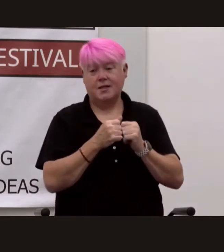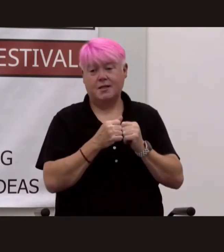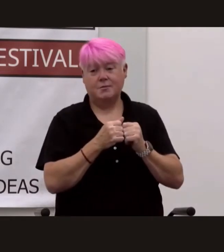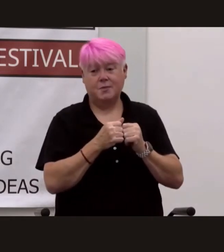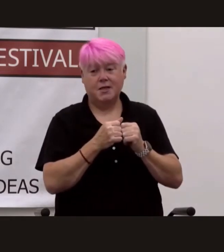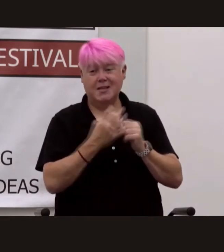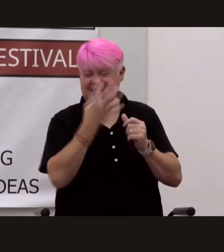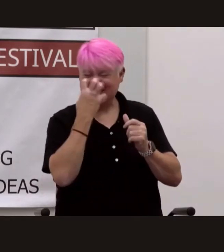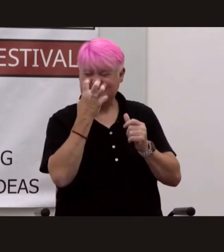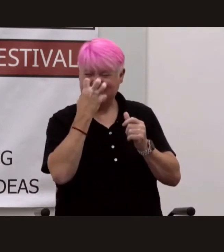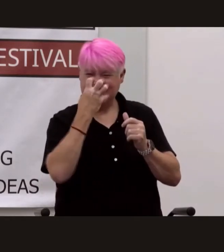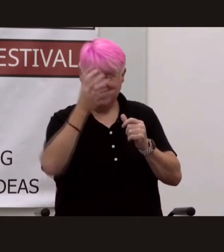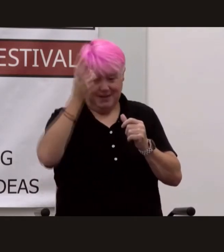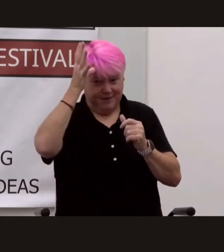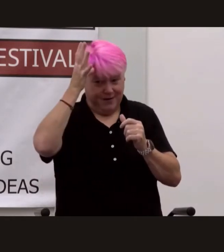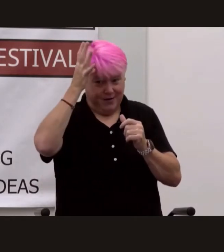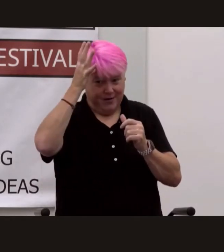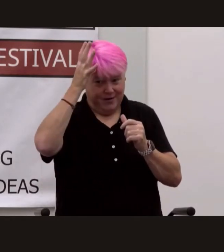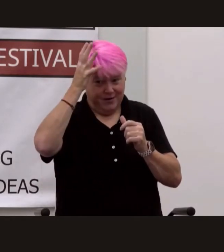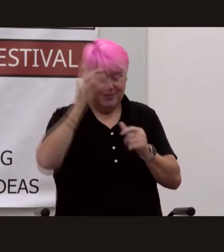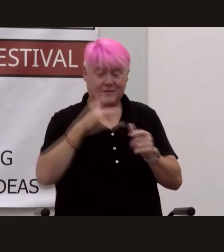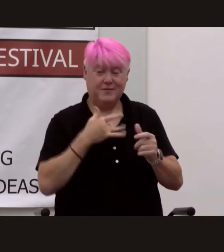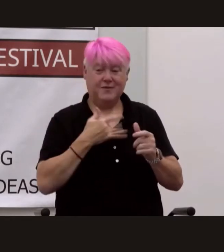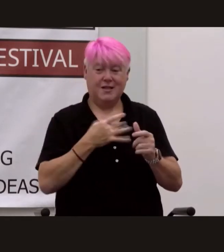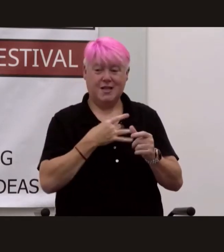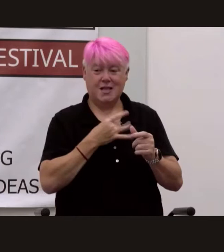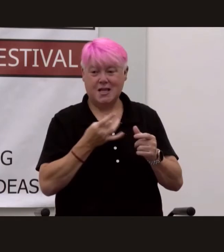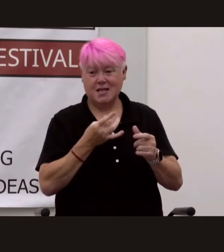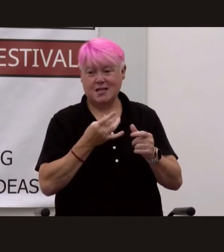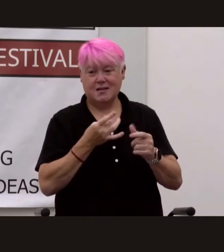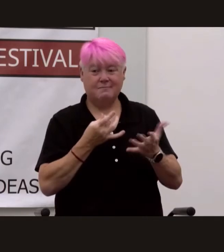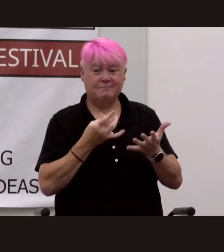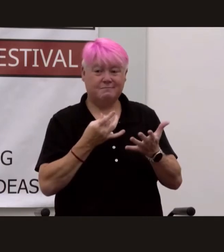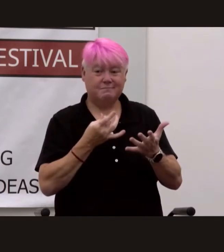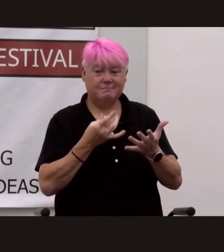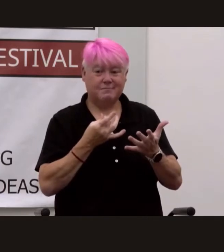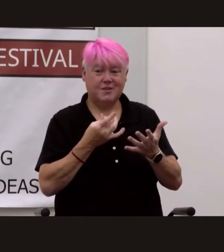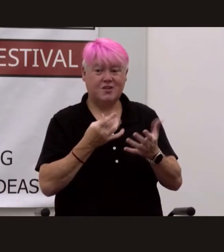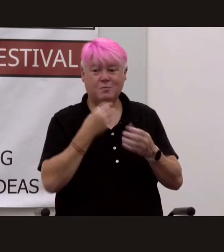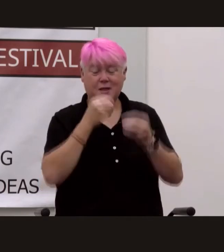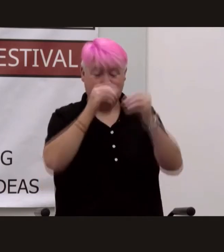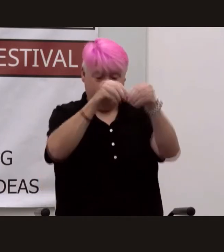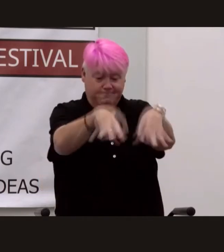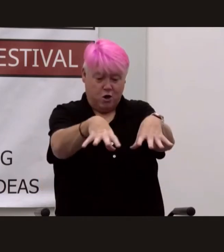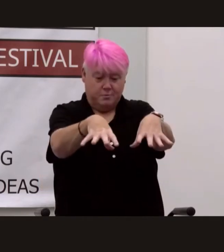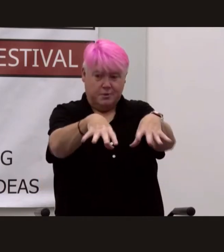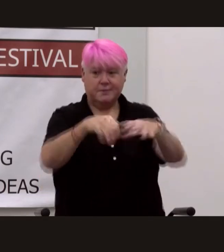father, to feel like you're orphaned, and